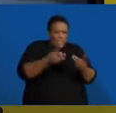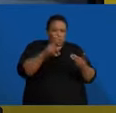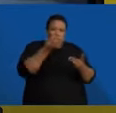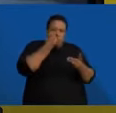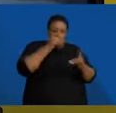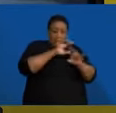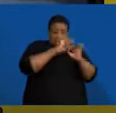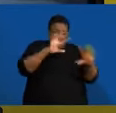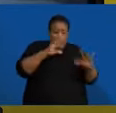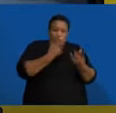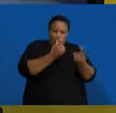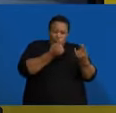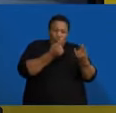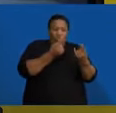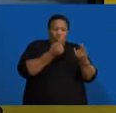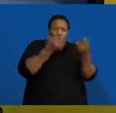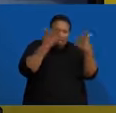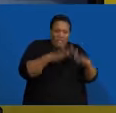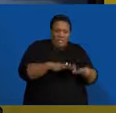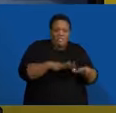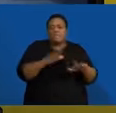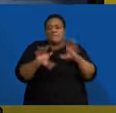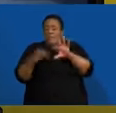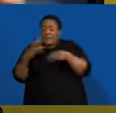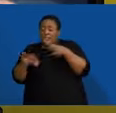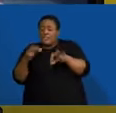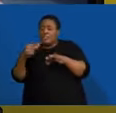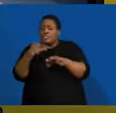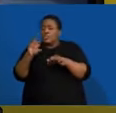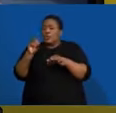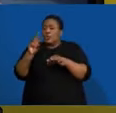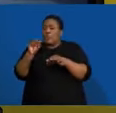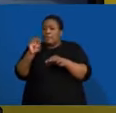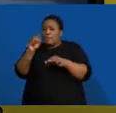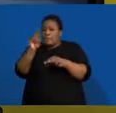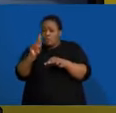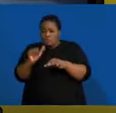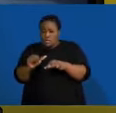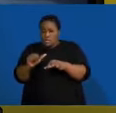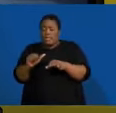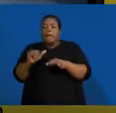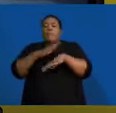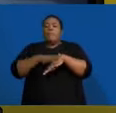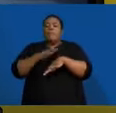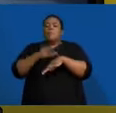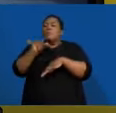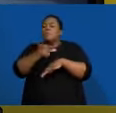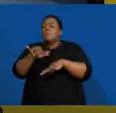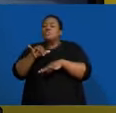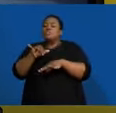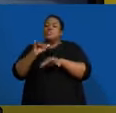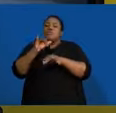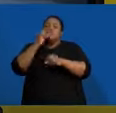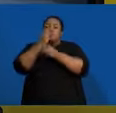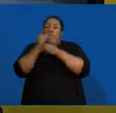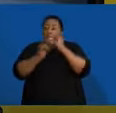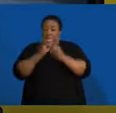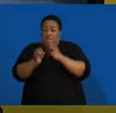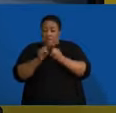way. Analytical geometry, especially the grade 11 one, most of us can do that. Go to analytical geometry, answer